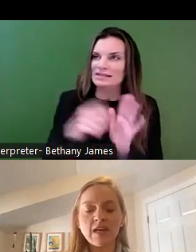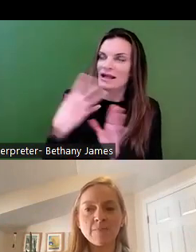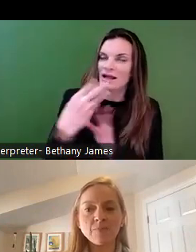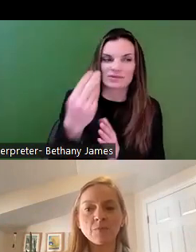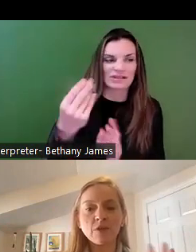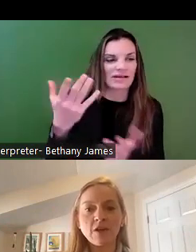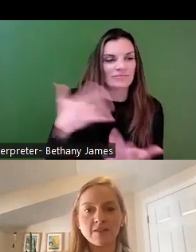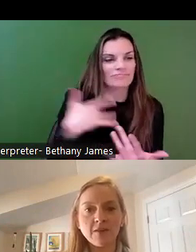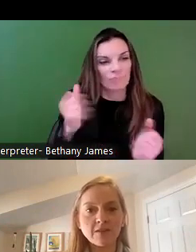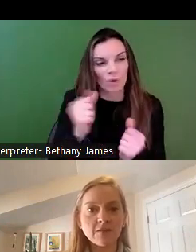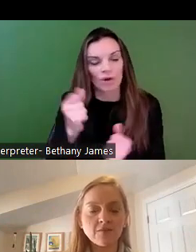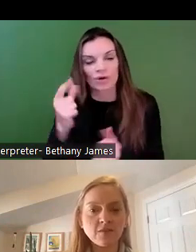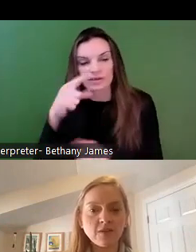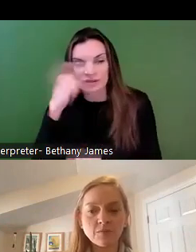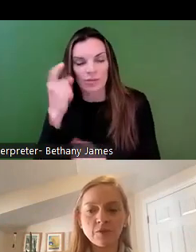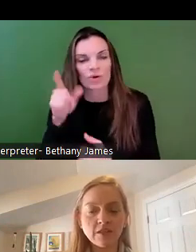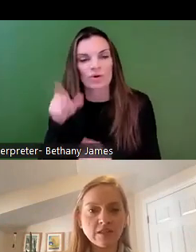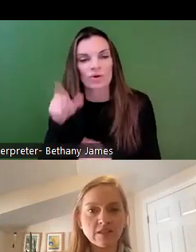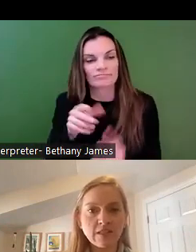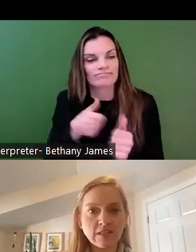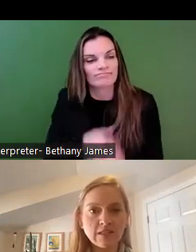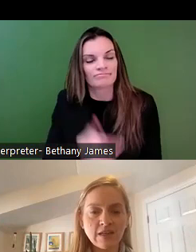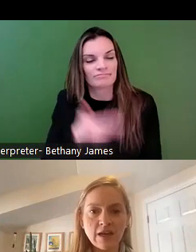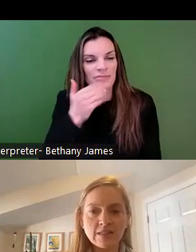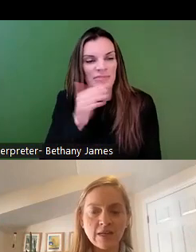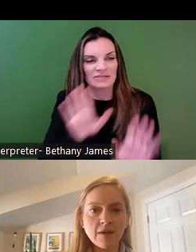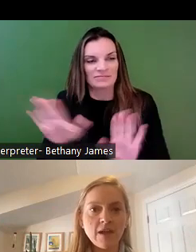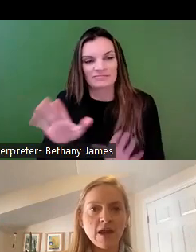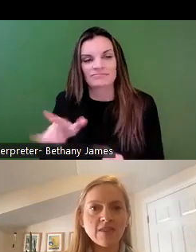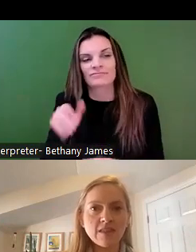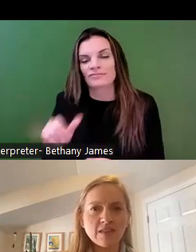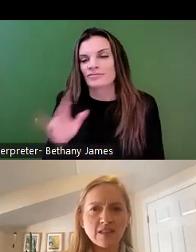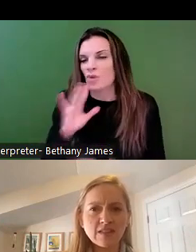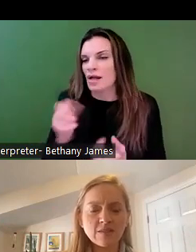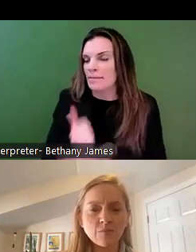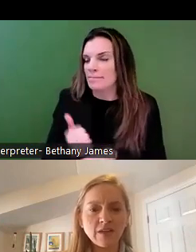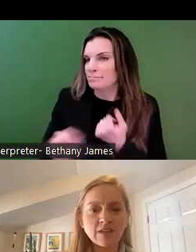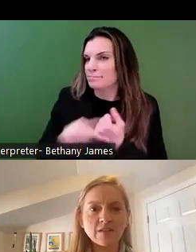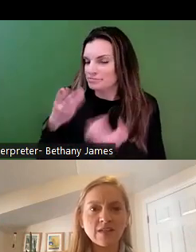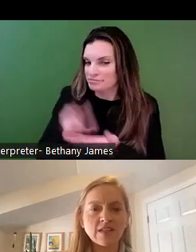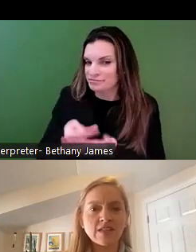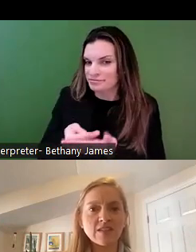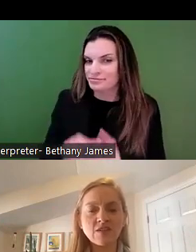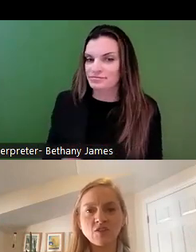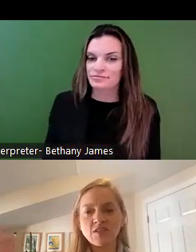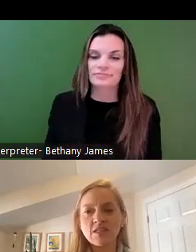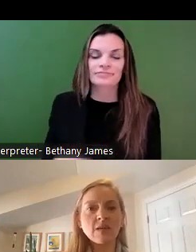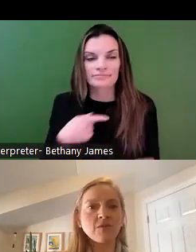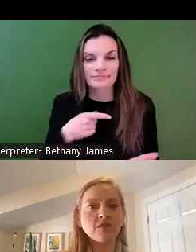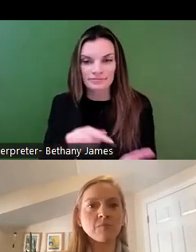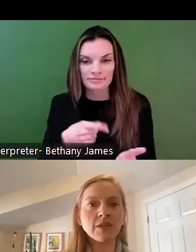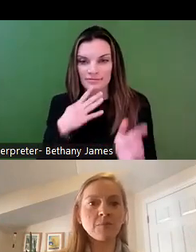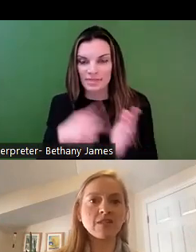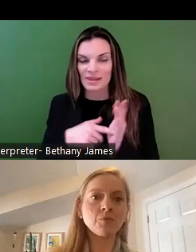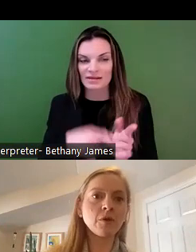be more cost effective. So that's an important tip. And then I think this is my second to last slide. This is just an example